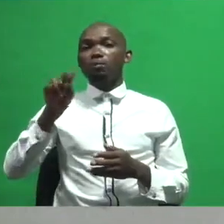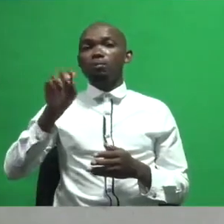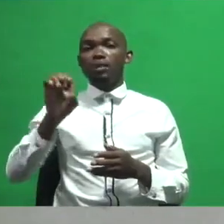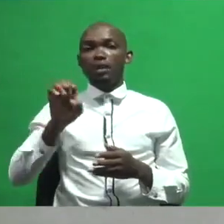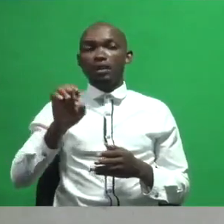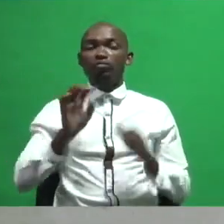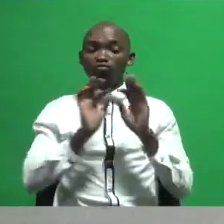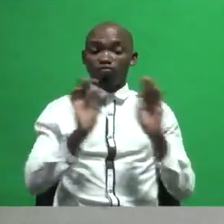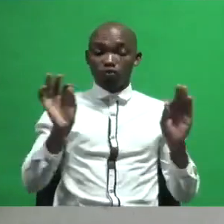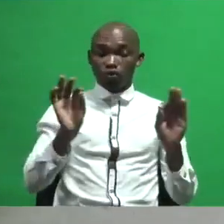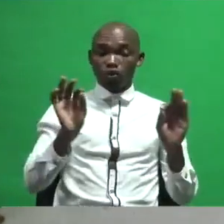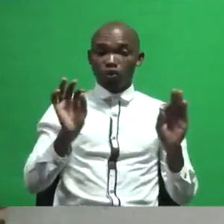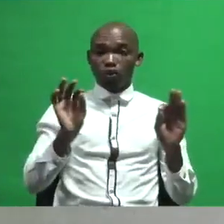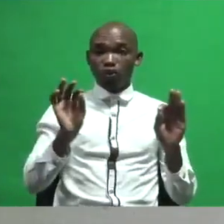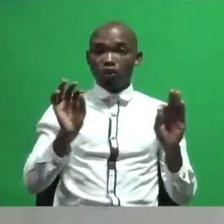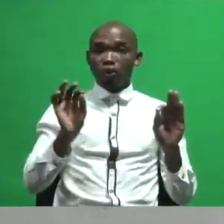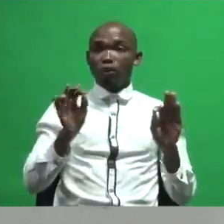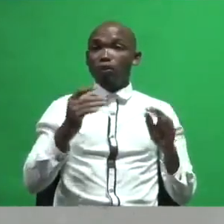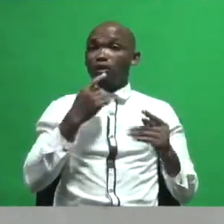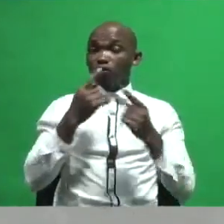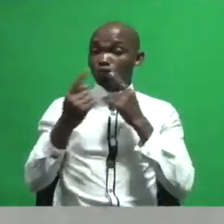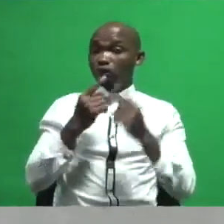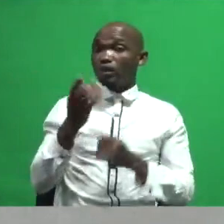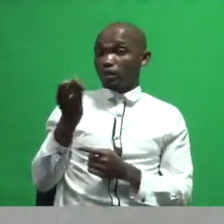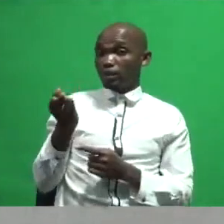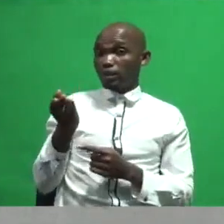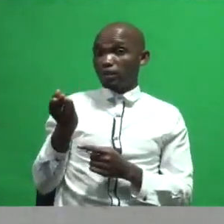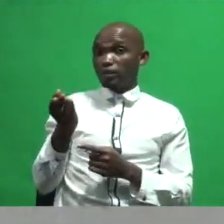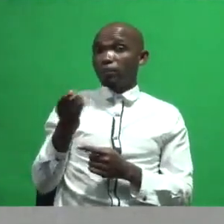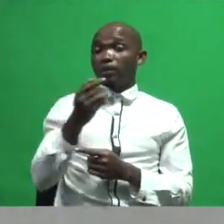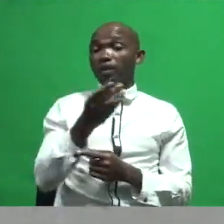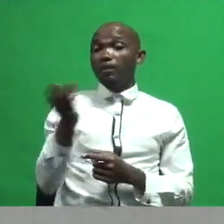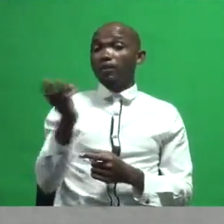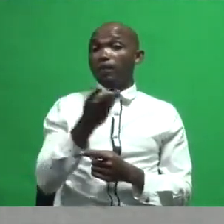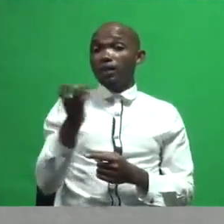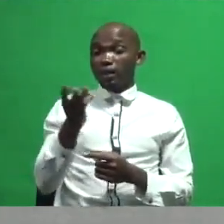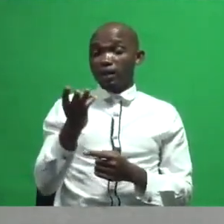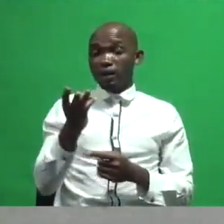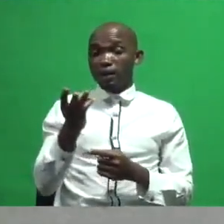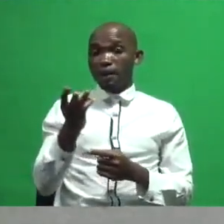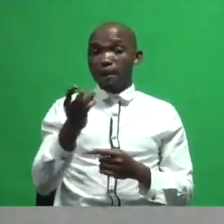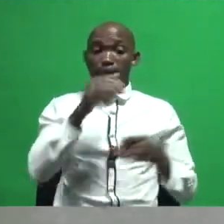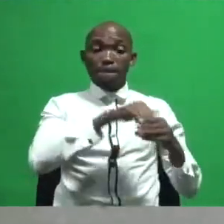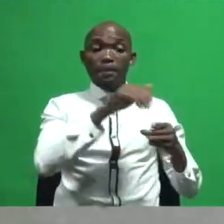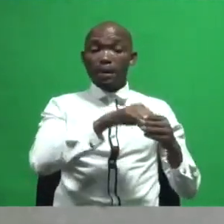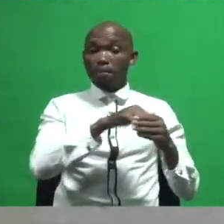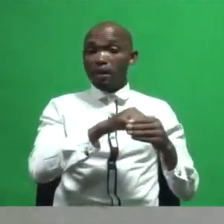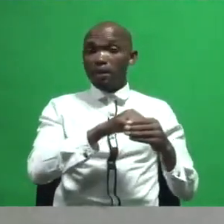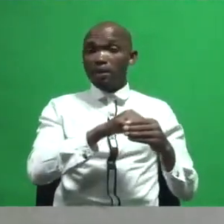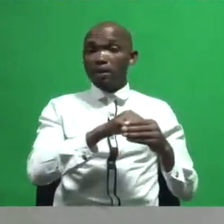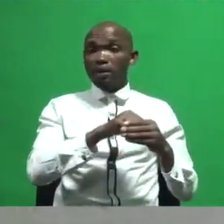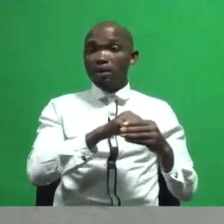Okay, thank you. So isomerism, when you talk isomerism in alkane, these three